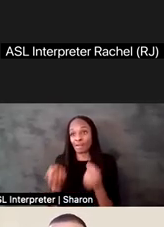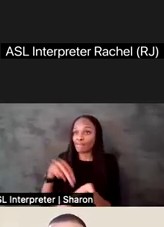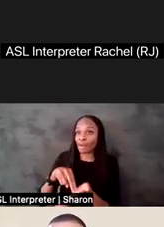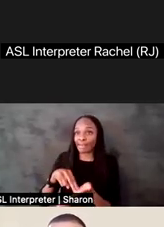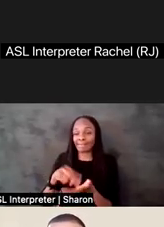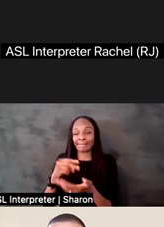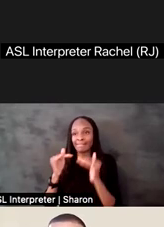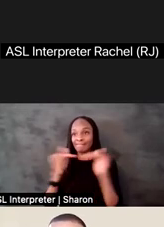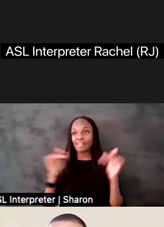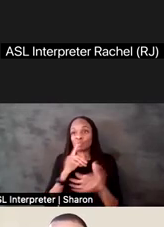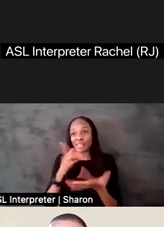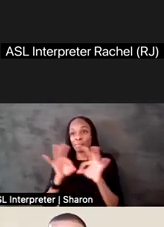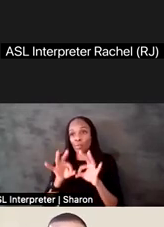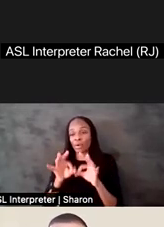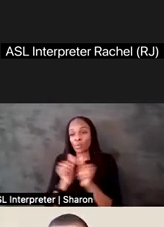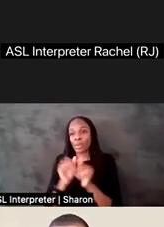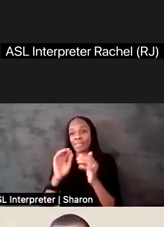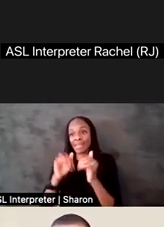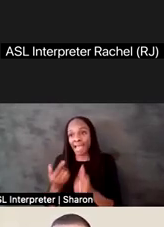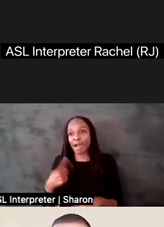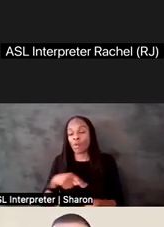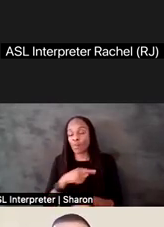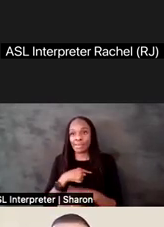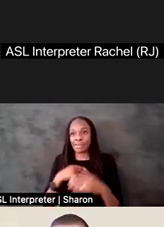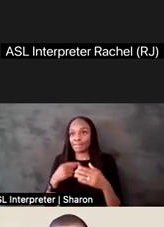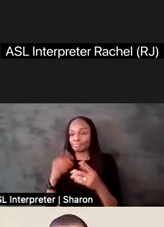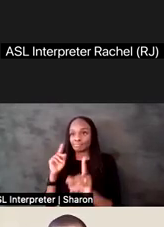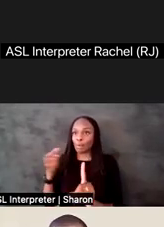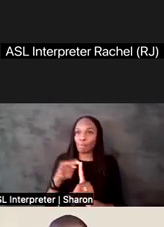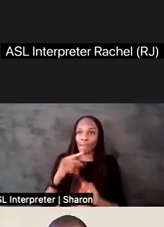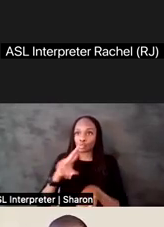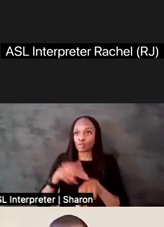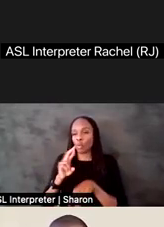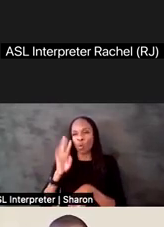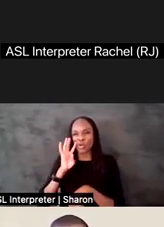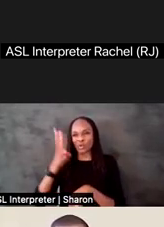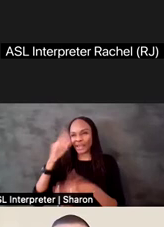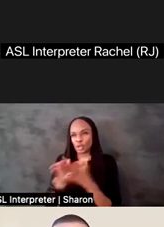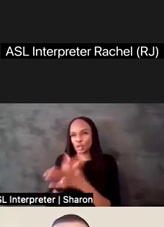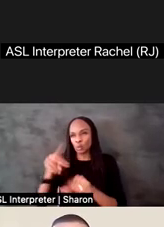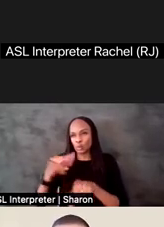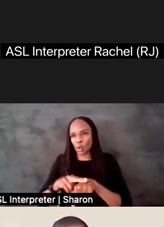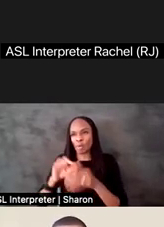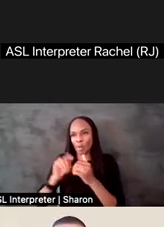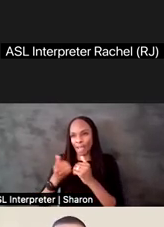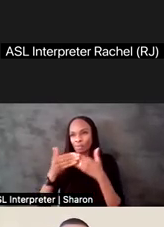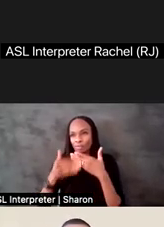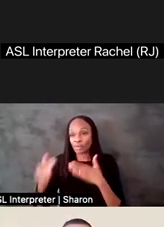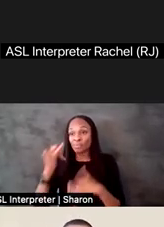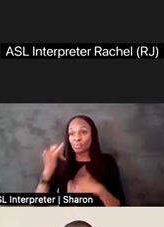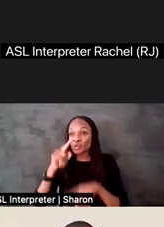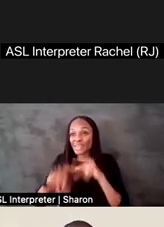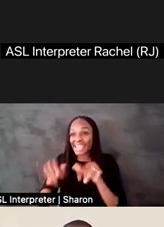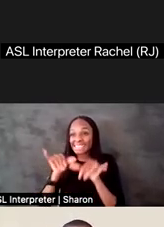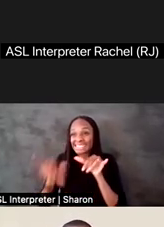critical for how it is we restore normality or, create a new normal for how it is we move forward. If you can't stay in your